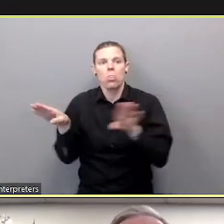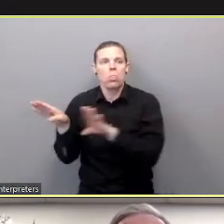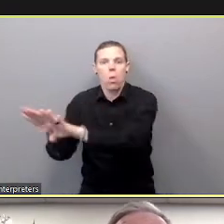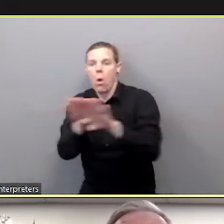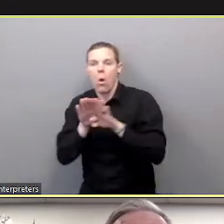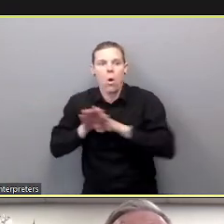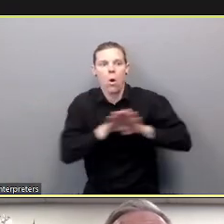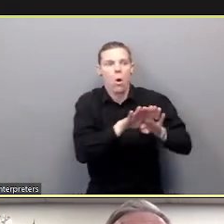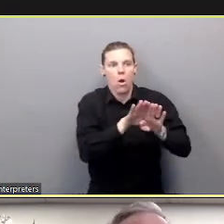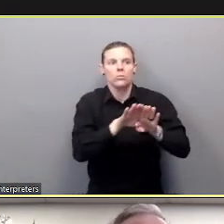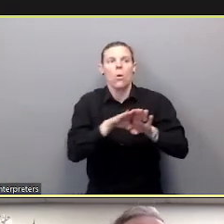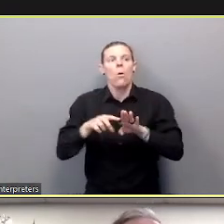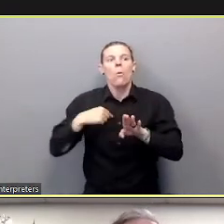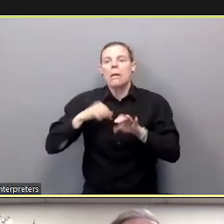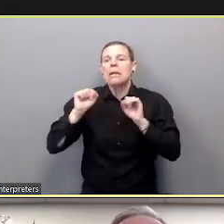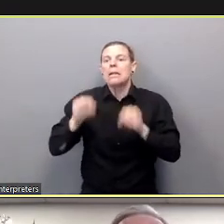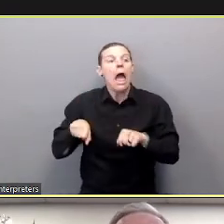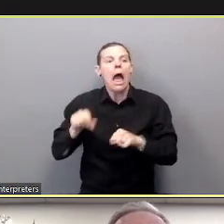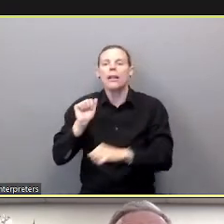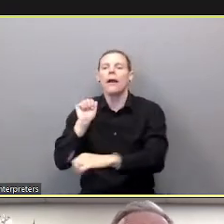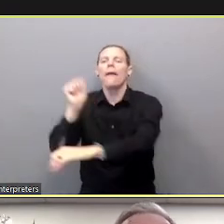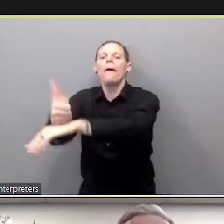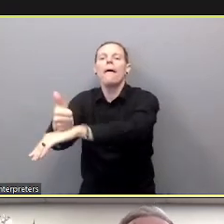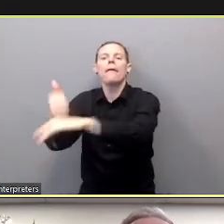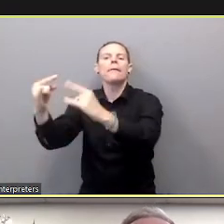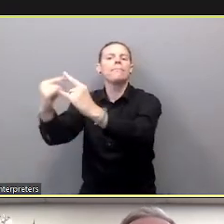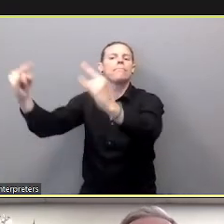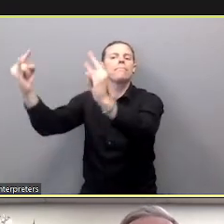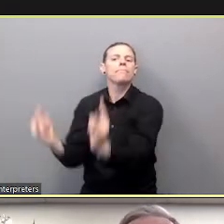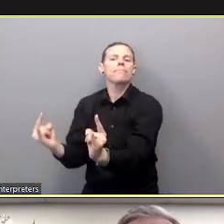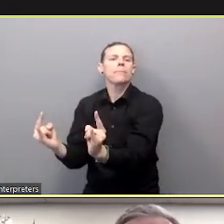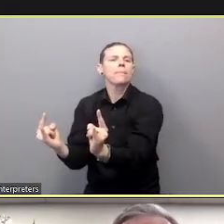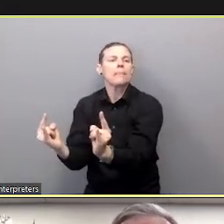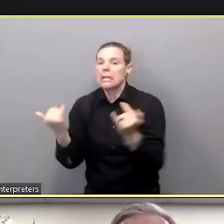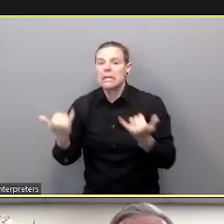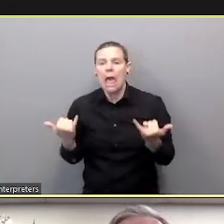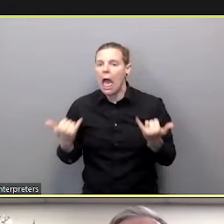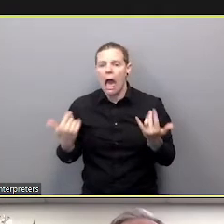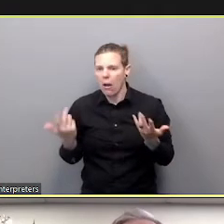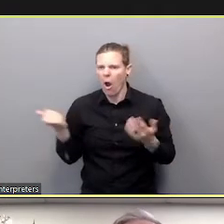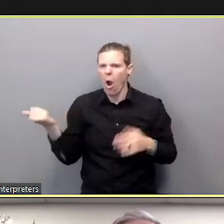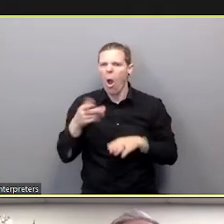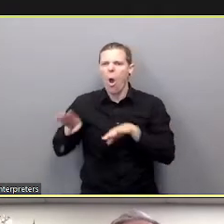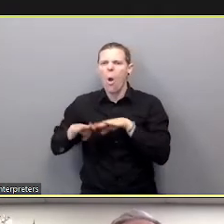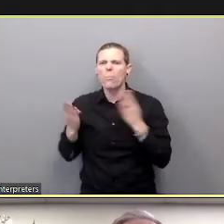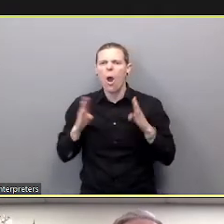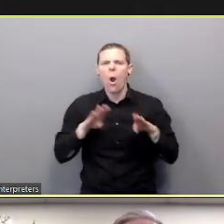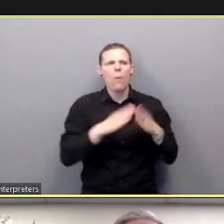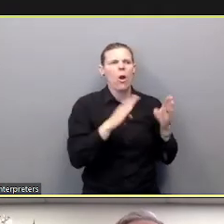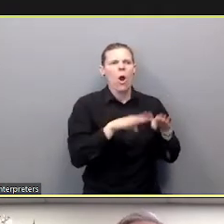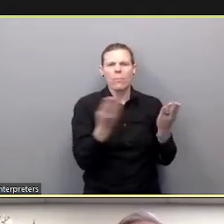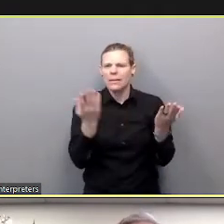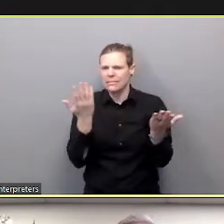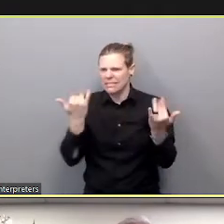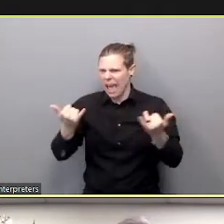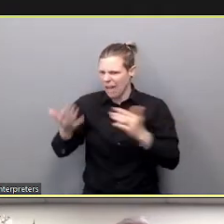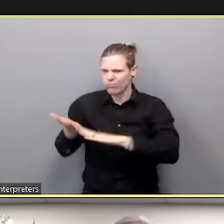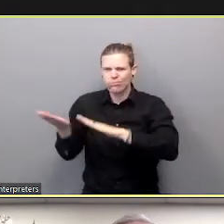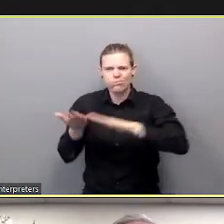large unused facilities are now being used for their original stated purpose. So particularly in Santa